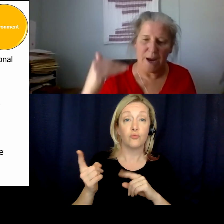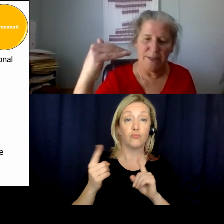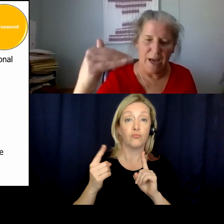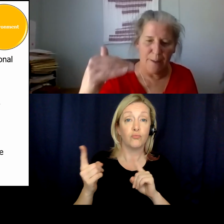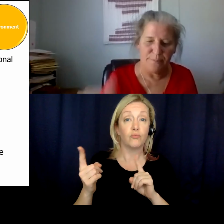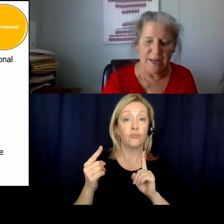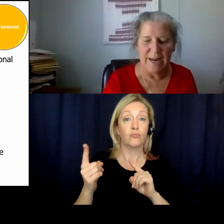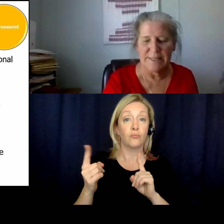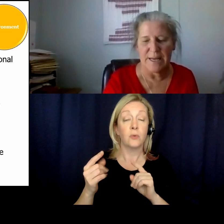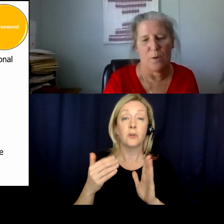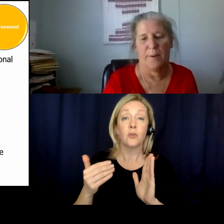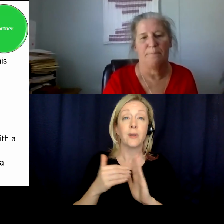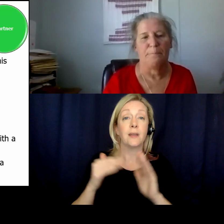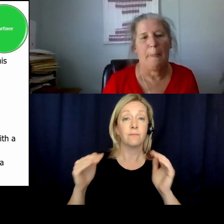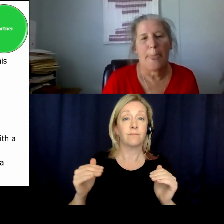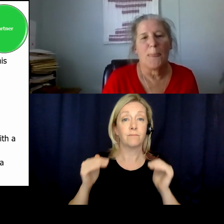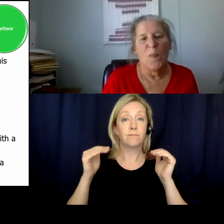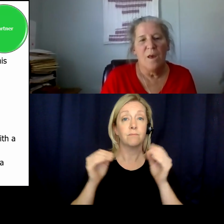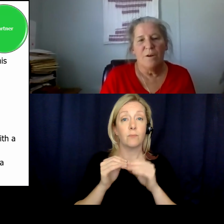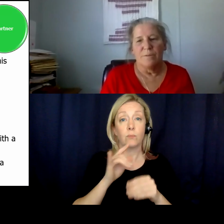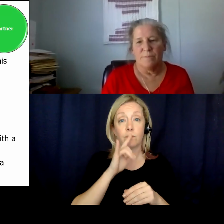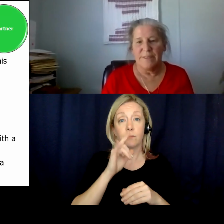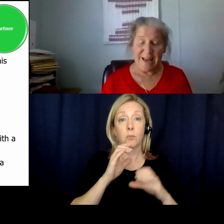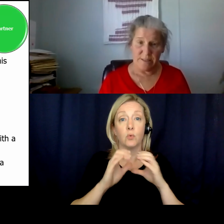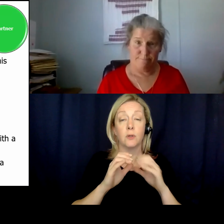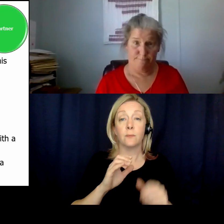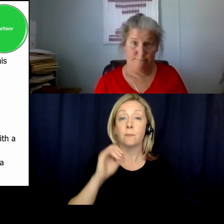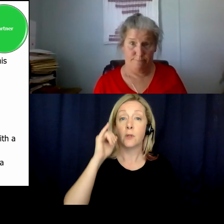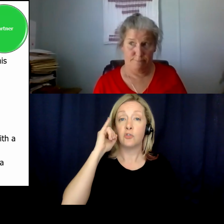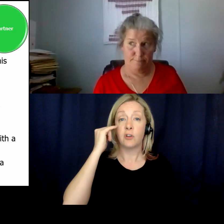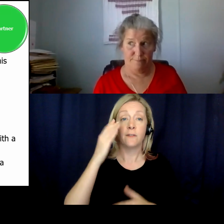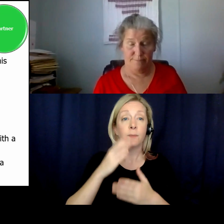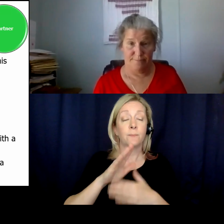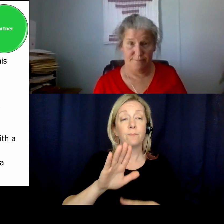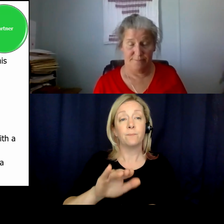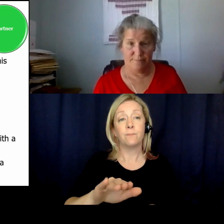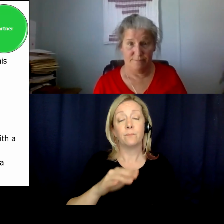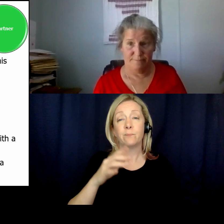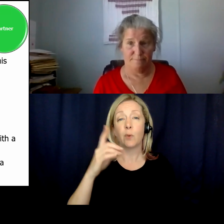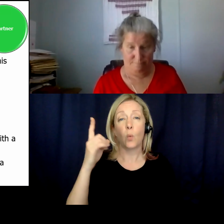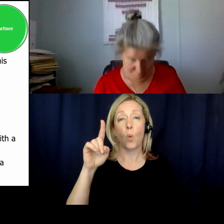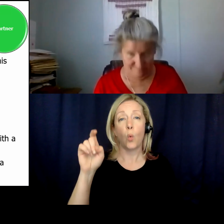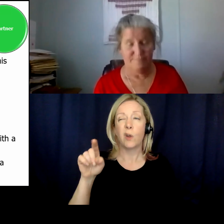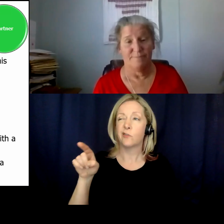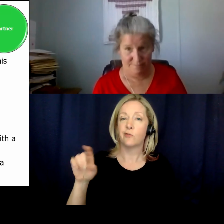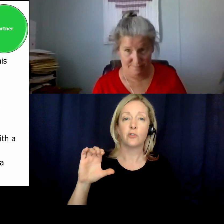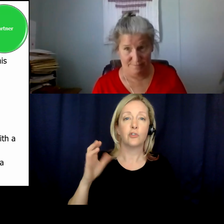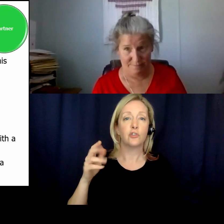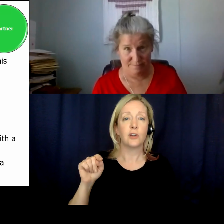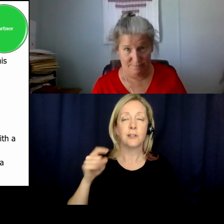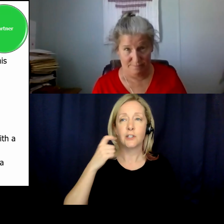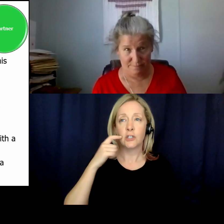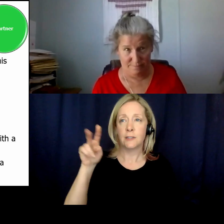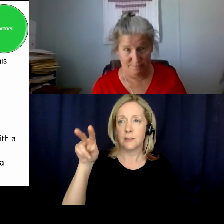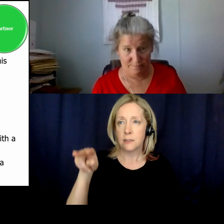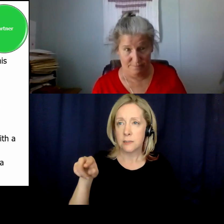are trying to up that ante on them. Nancy? Yes. Quick question again, and I'm just seeing this. It might be